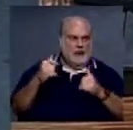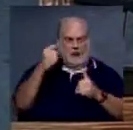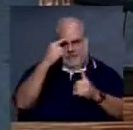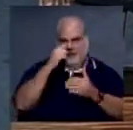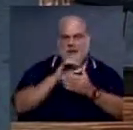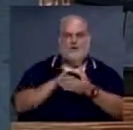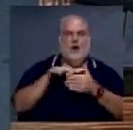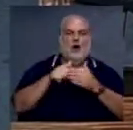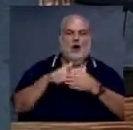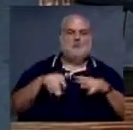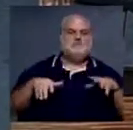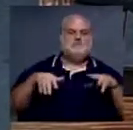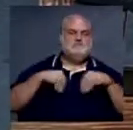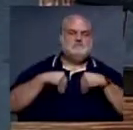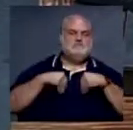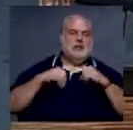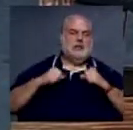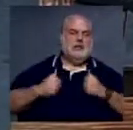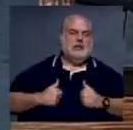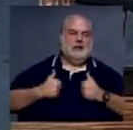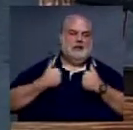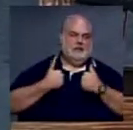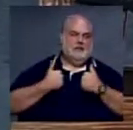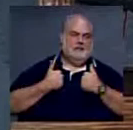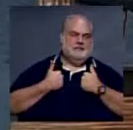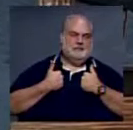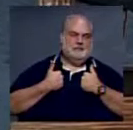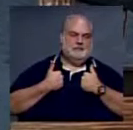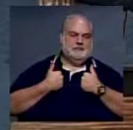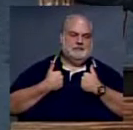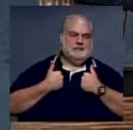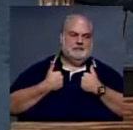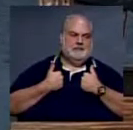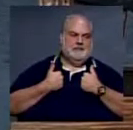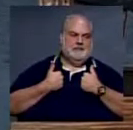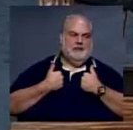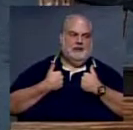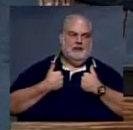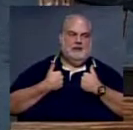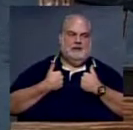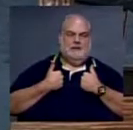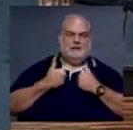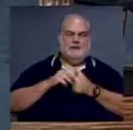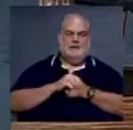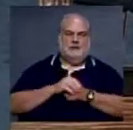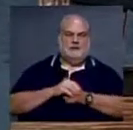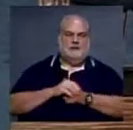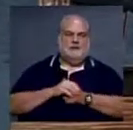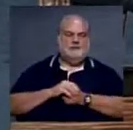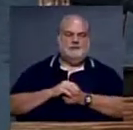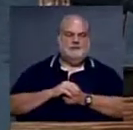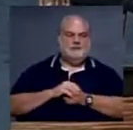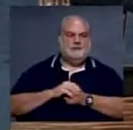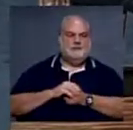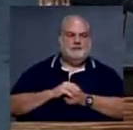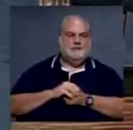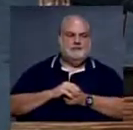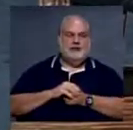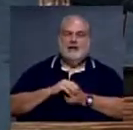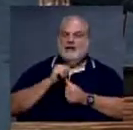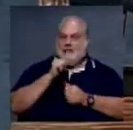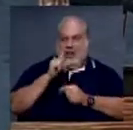could all live with that very peacefully. You know, again, this isn't an issue about Roger